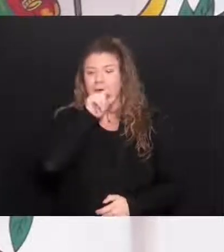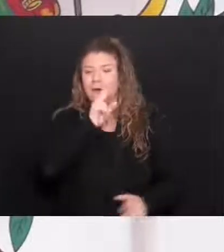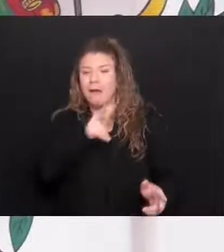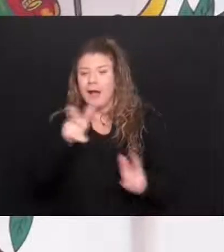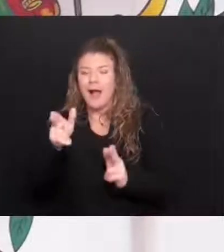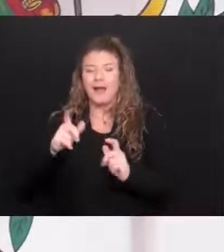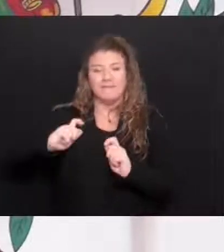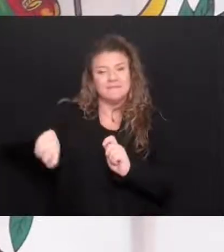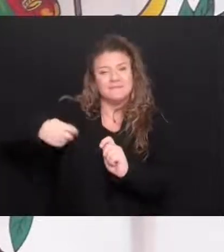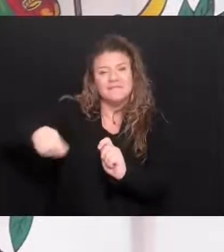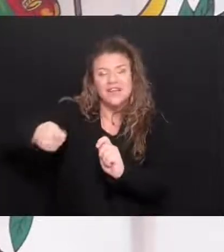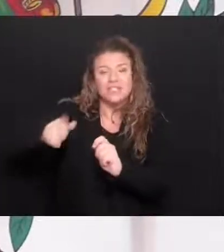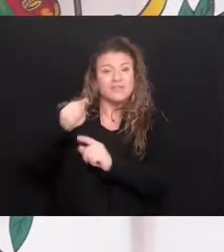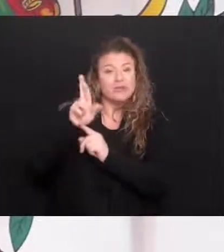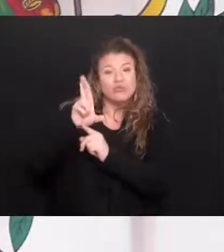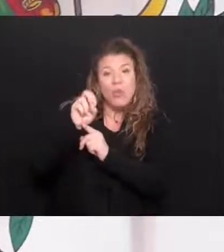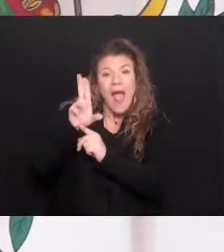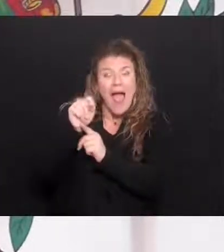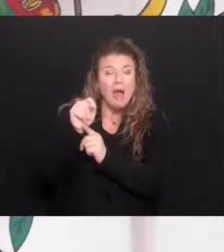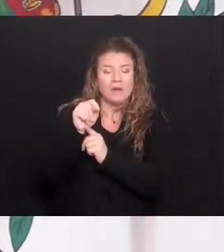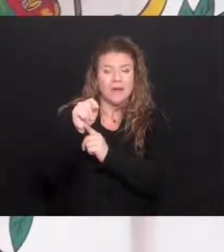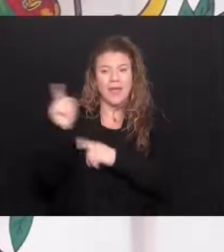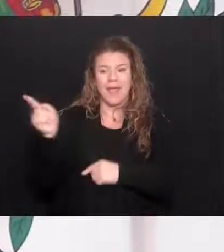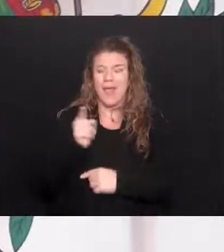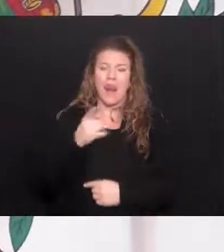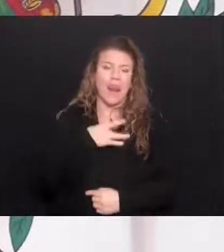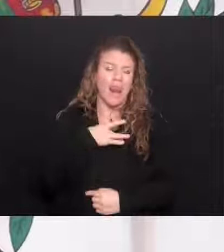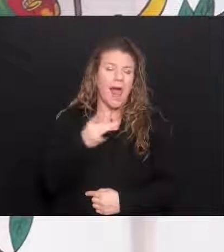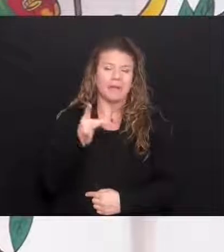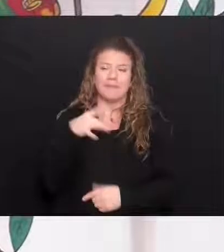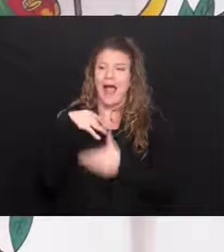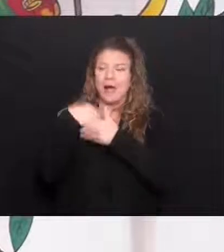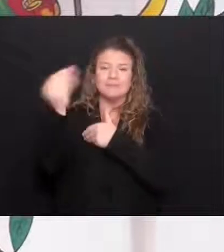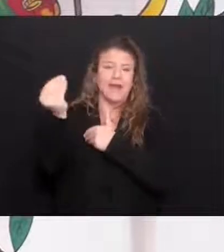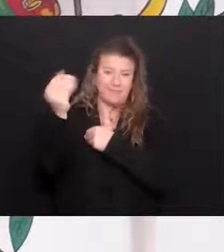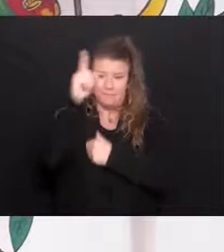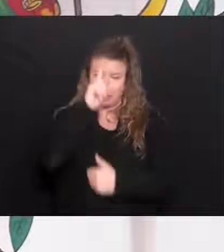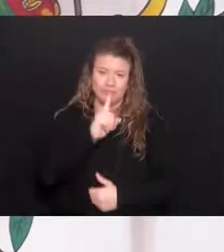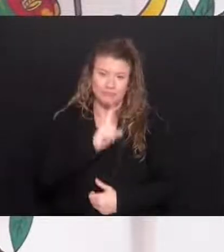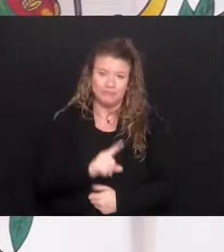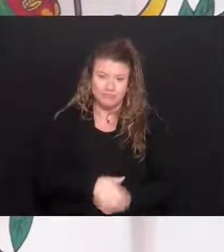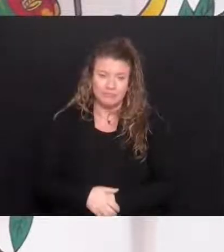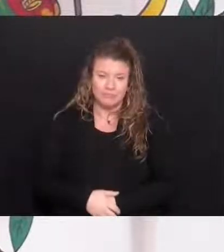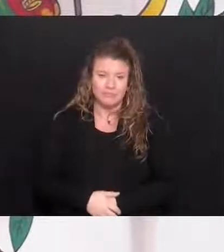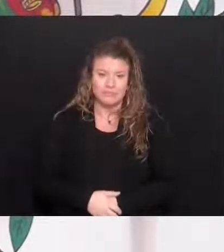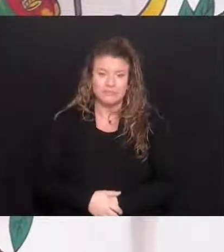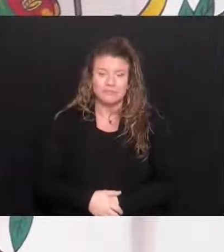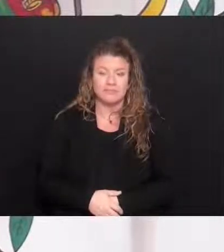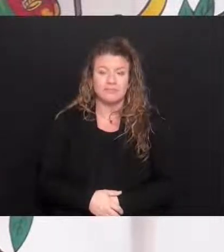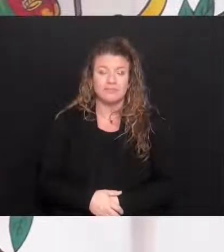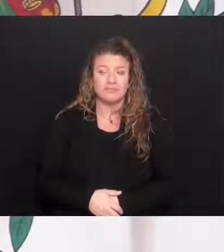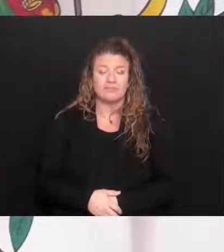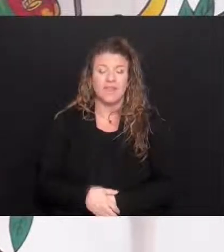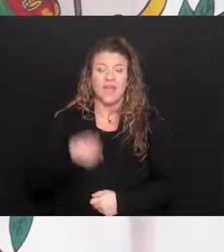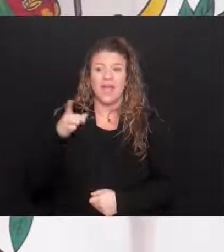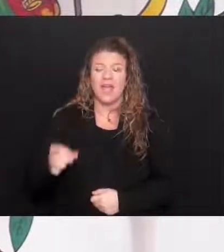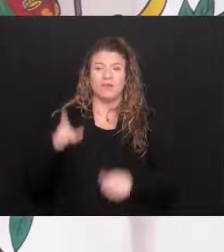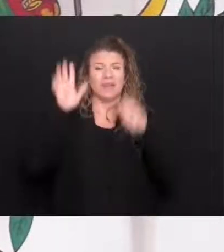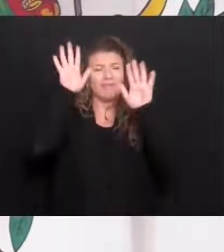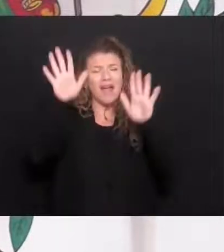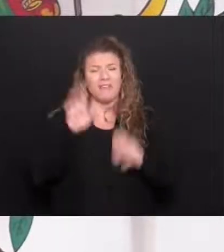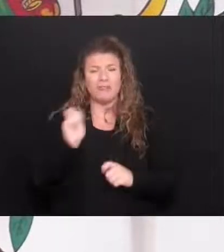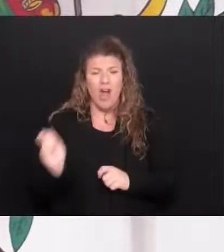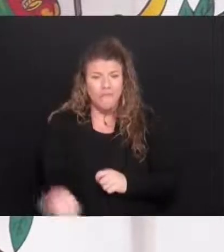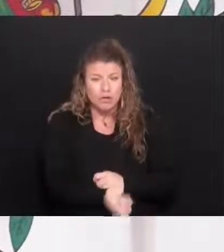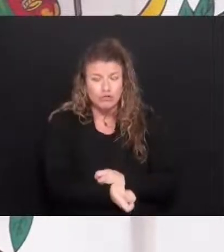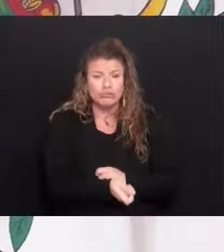fish for trout and everything, and he loved the outdoors beyond belief. Now, he was a fabulous golfer as